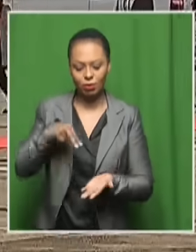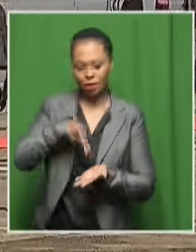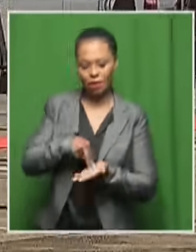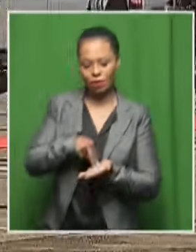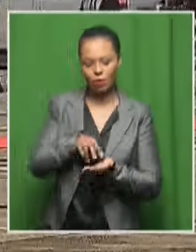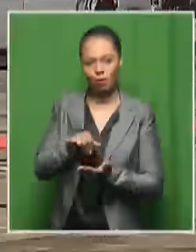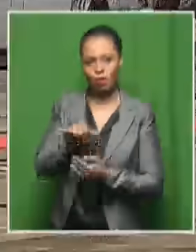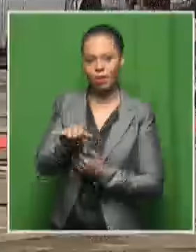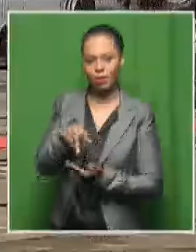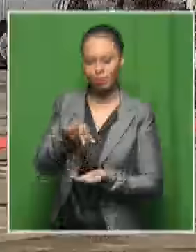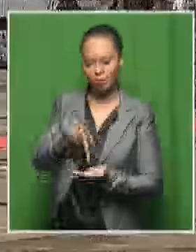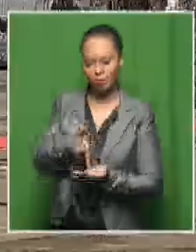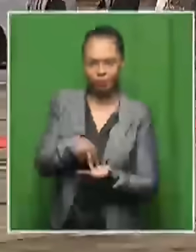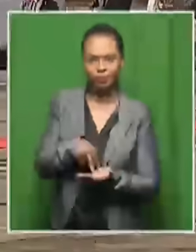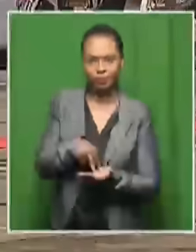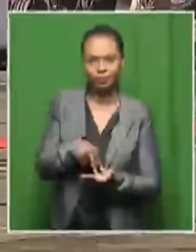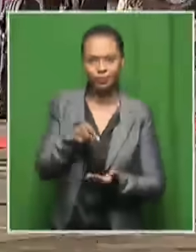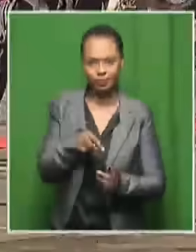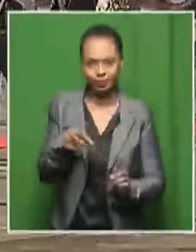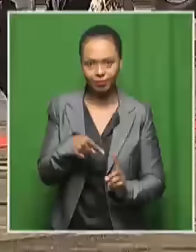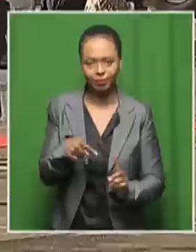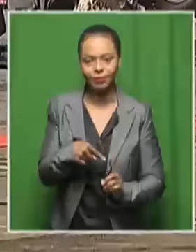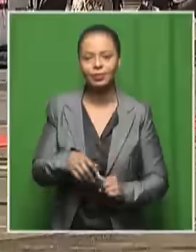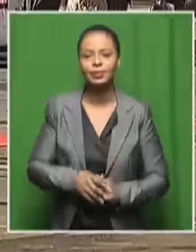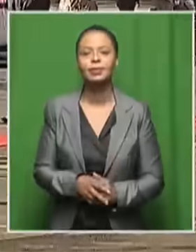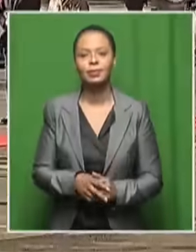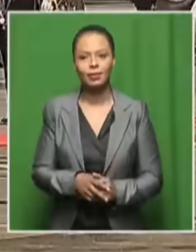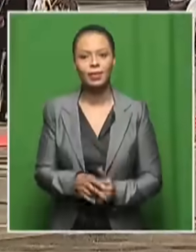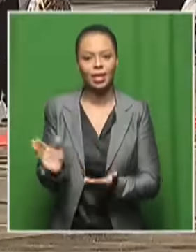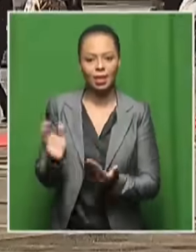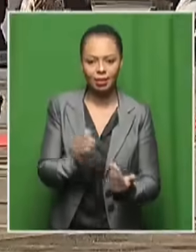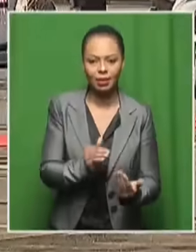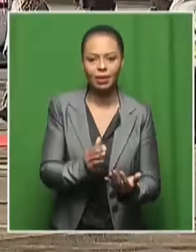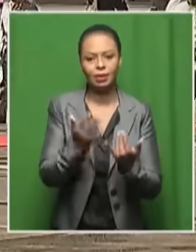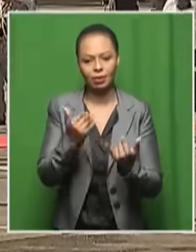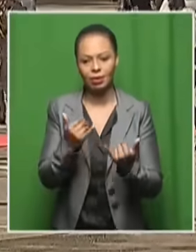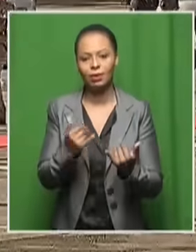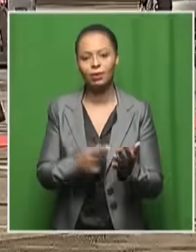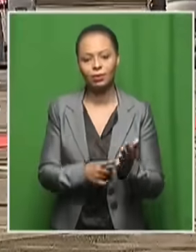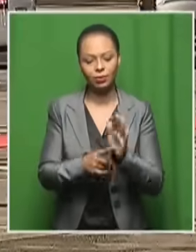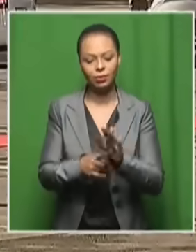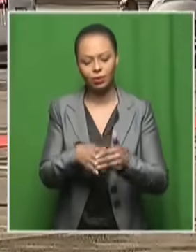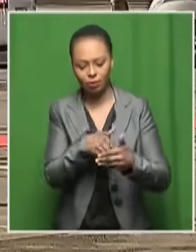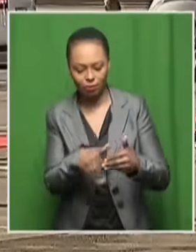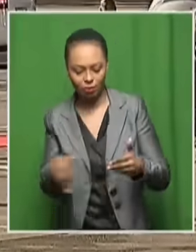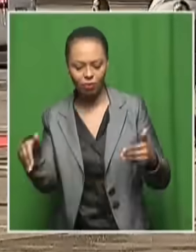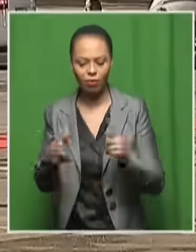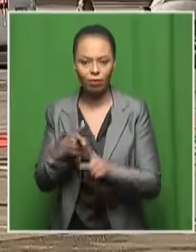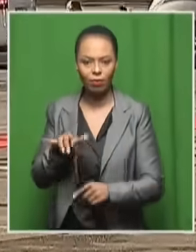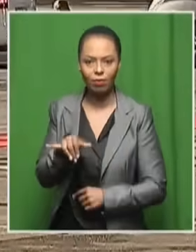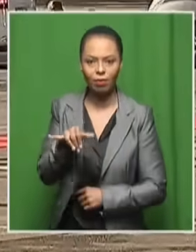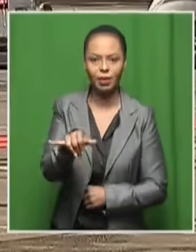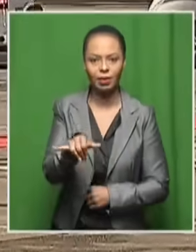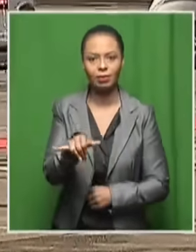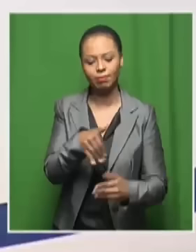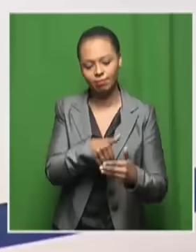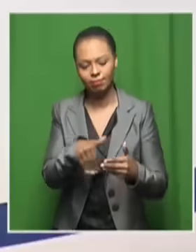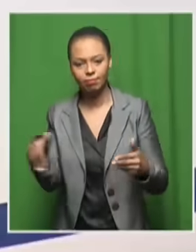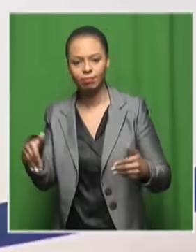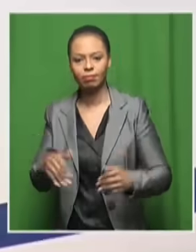International Airport, expected to alight shortly from that craft, and as you can see, more vehicles arriving.